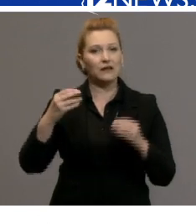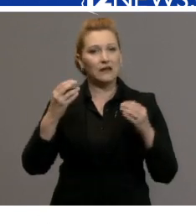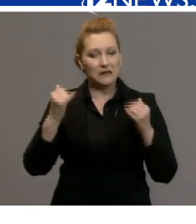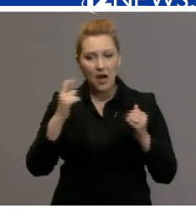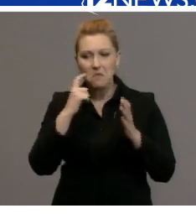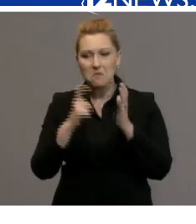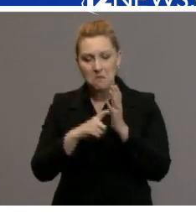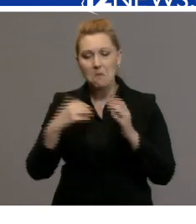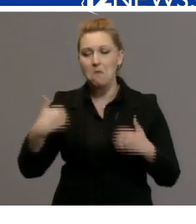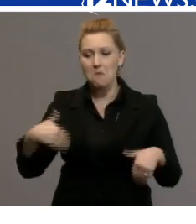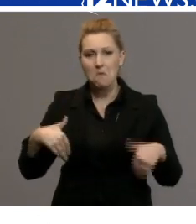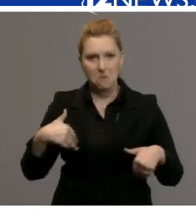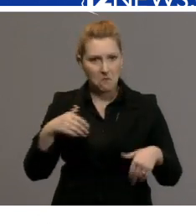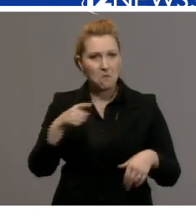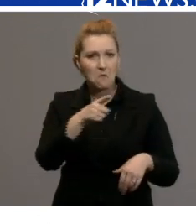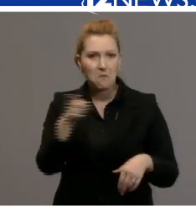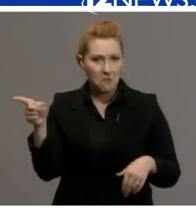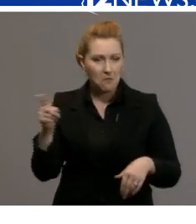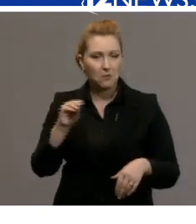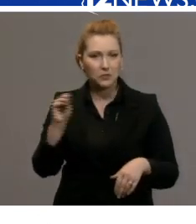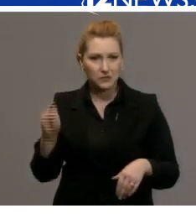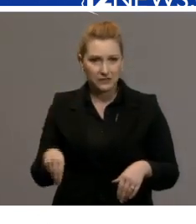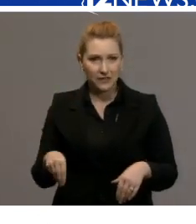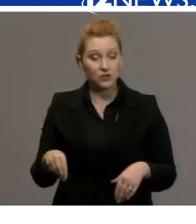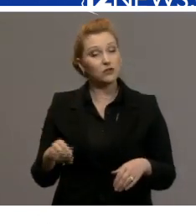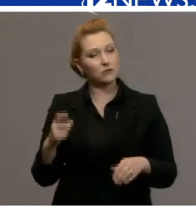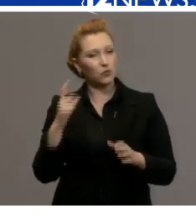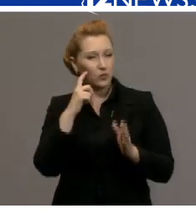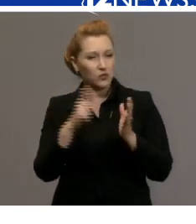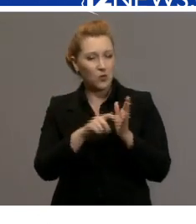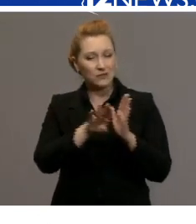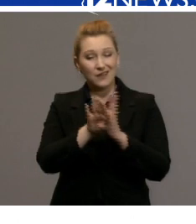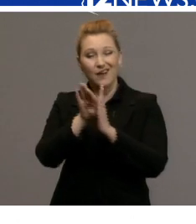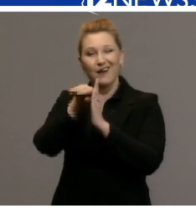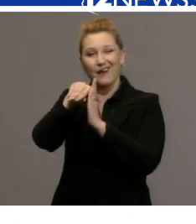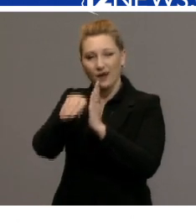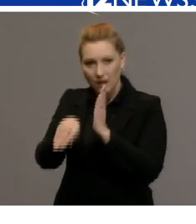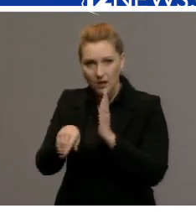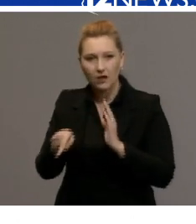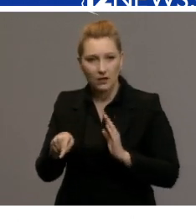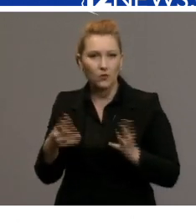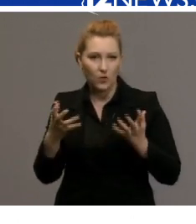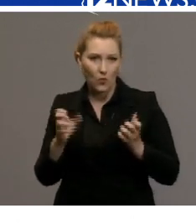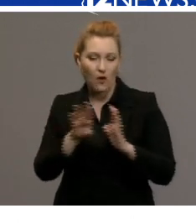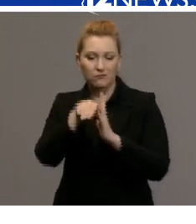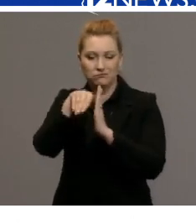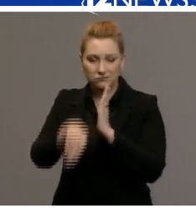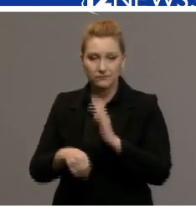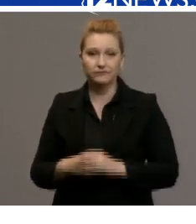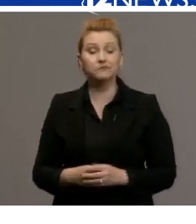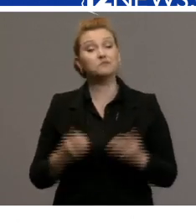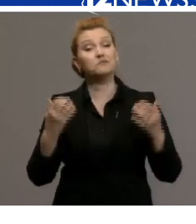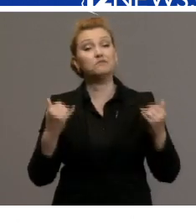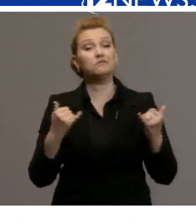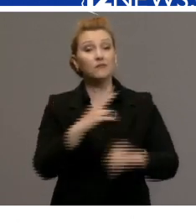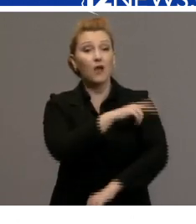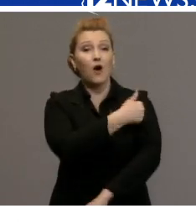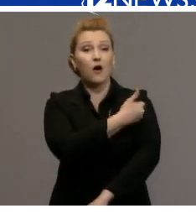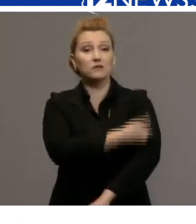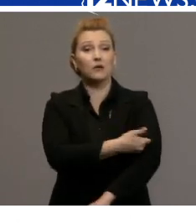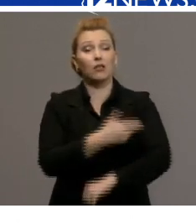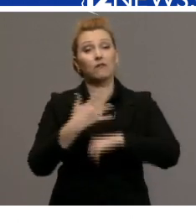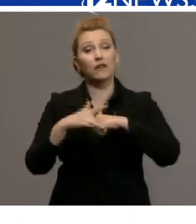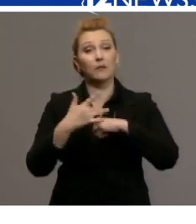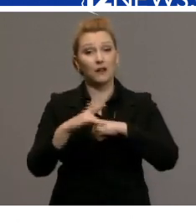we want to see. Let's talk about hospital capacity. This is really how we measure